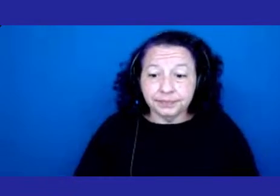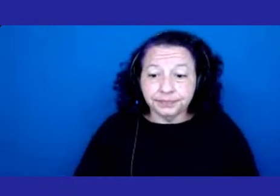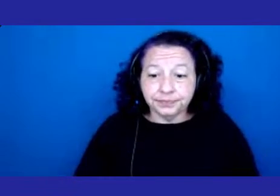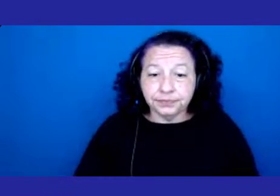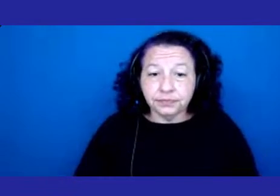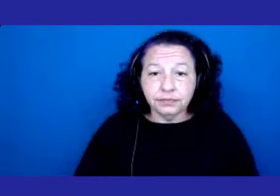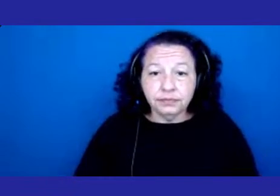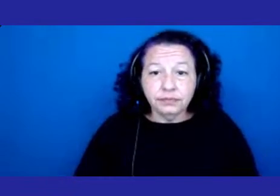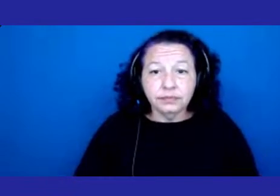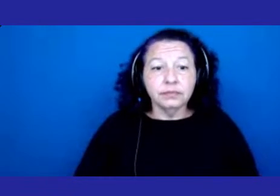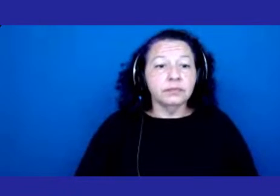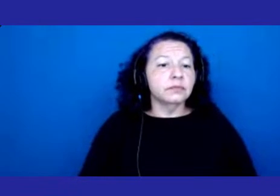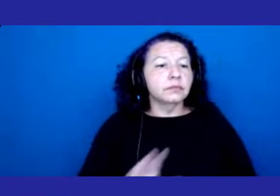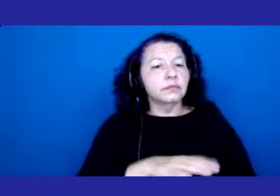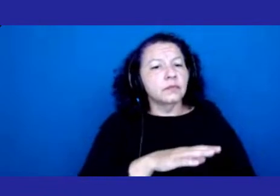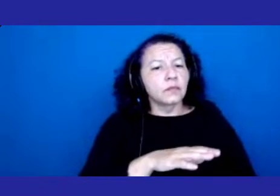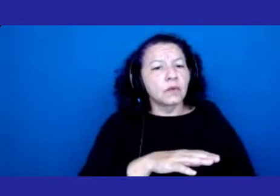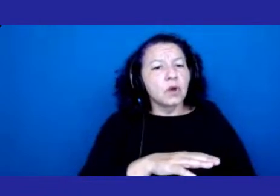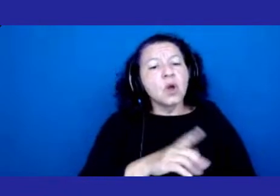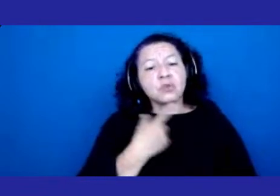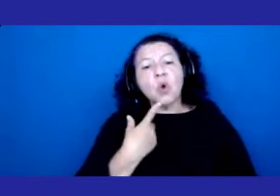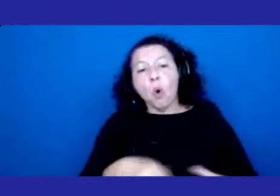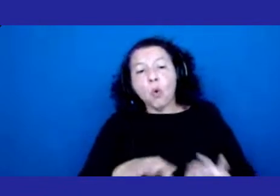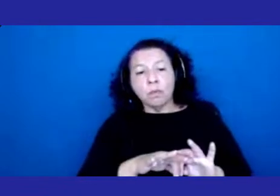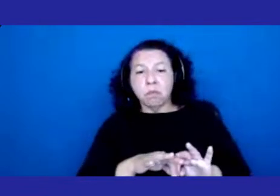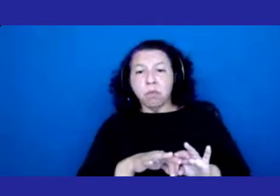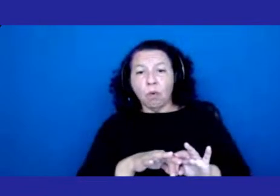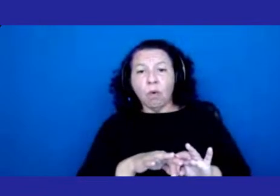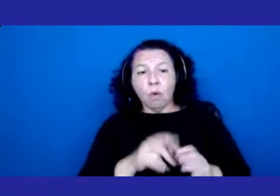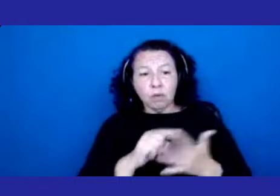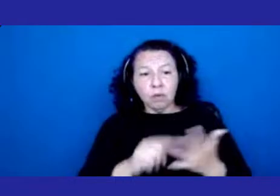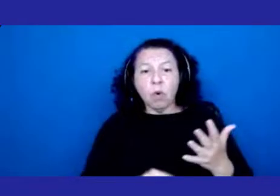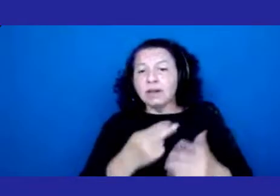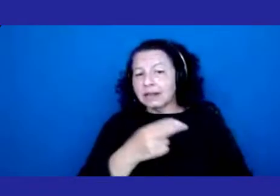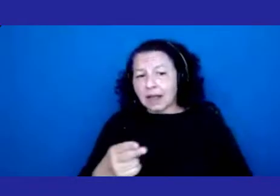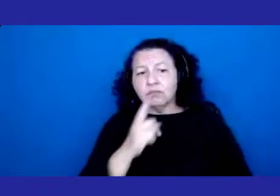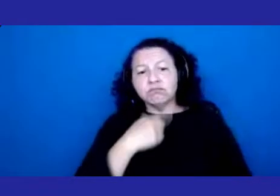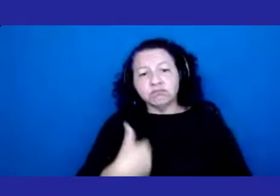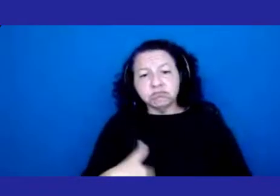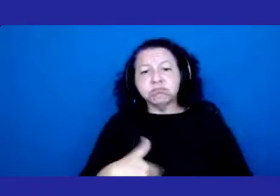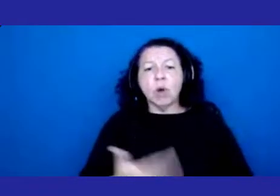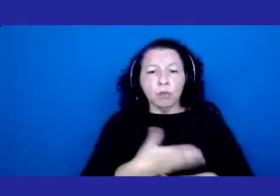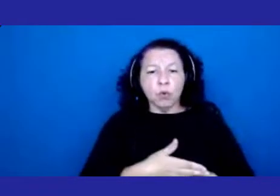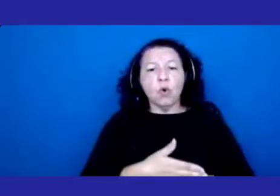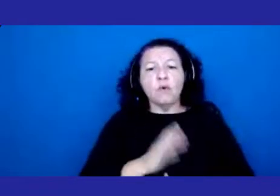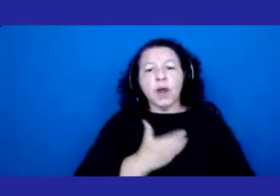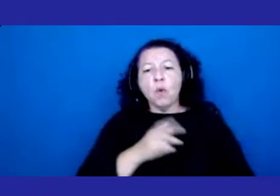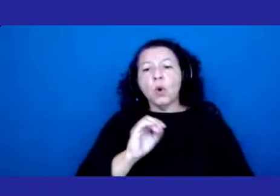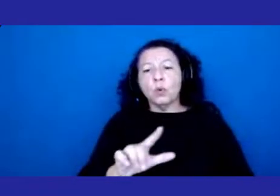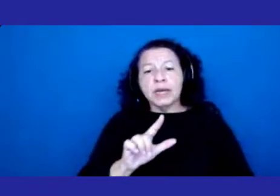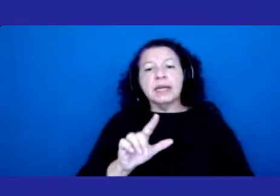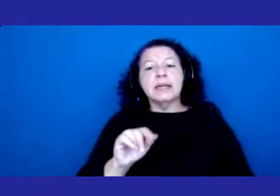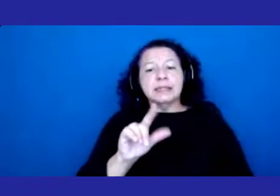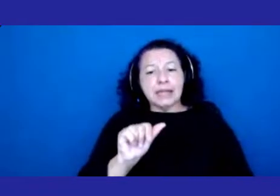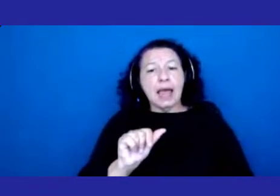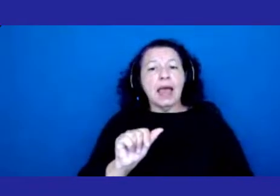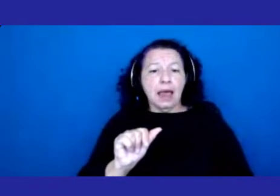Great, we have a few just key takeaways. Health in Hospitals has improved with real data collection since those updates made in